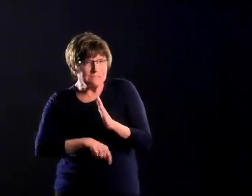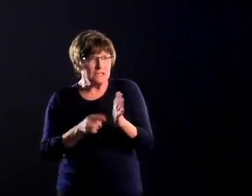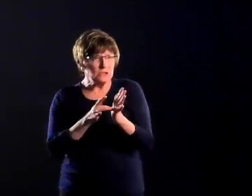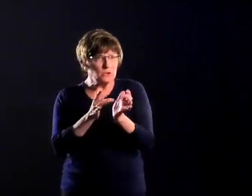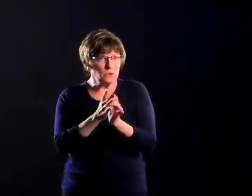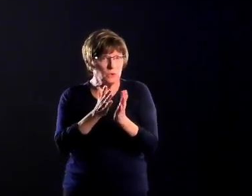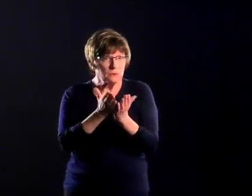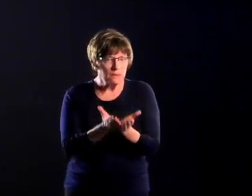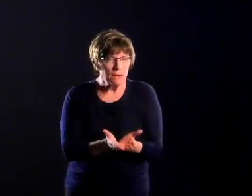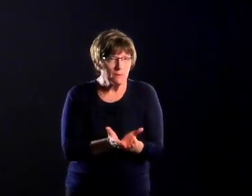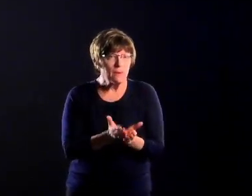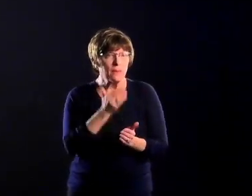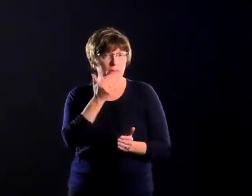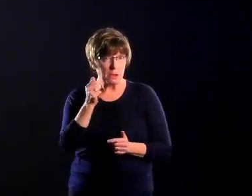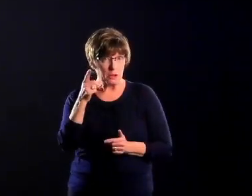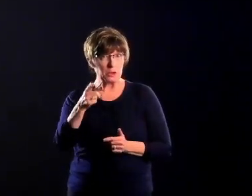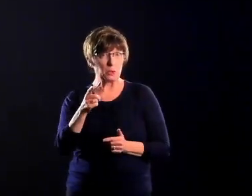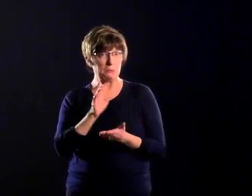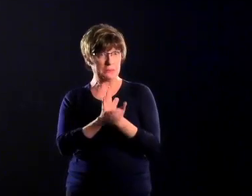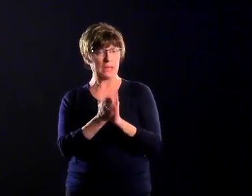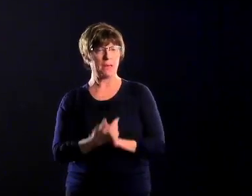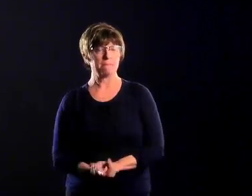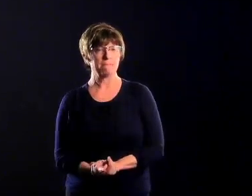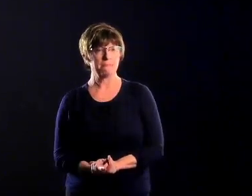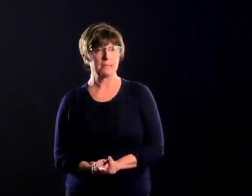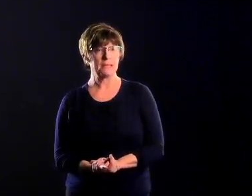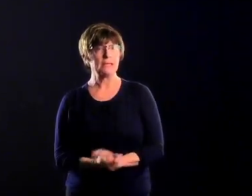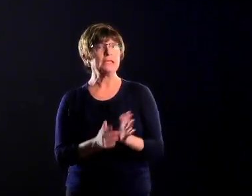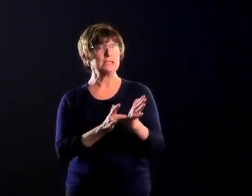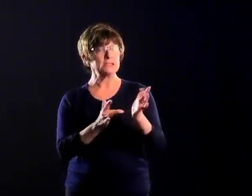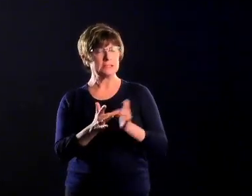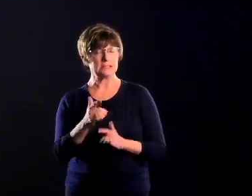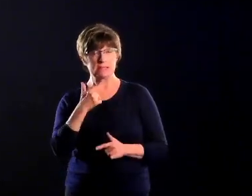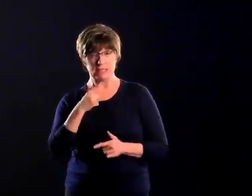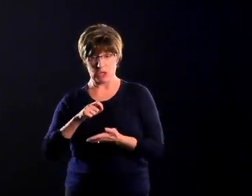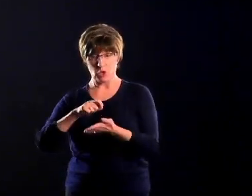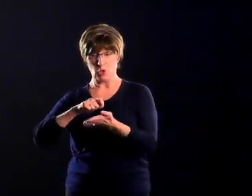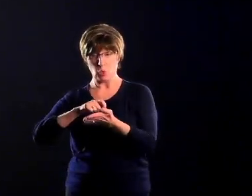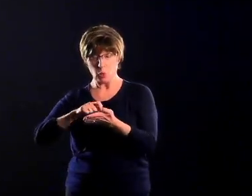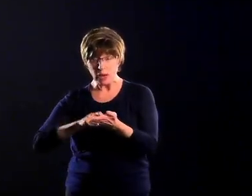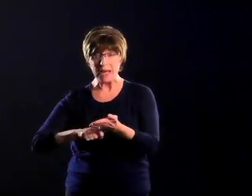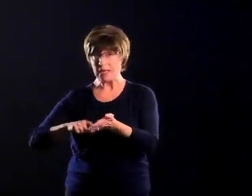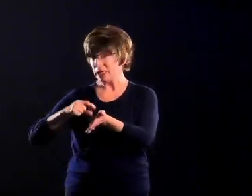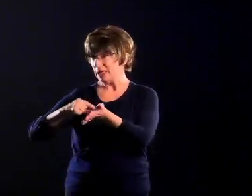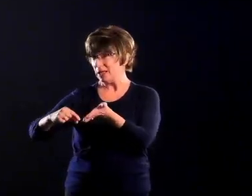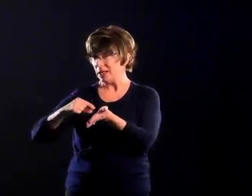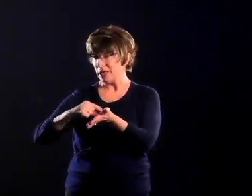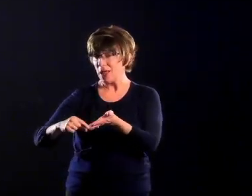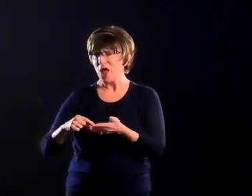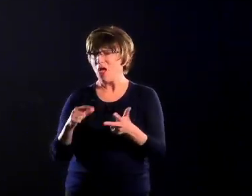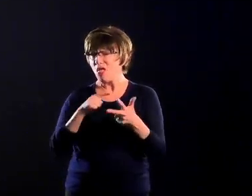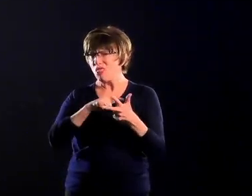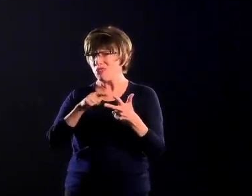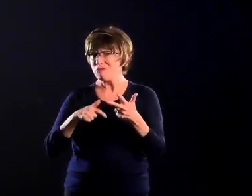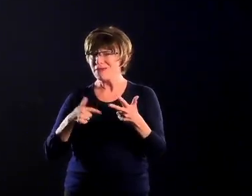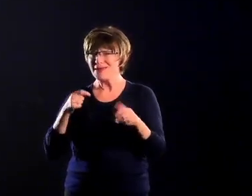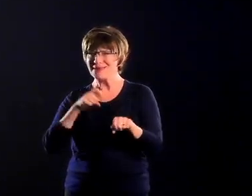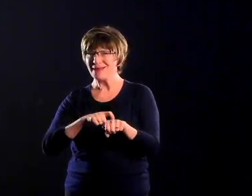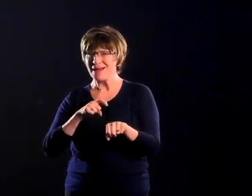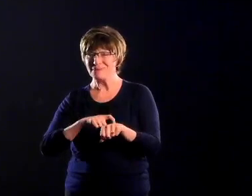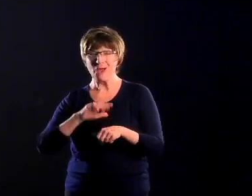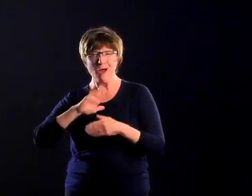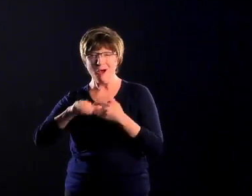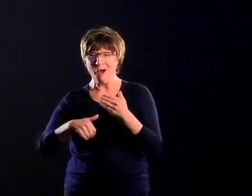be. And so Jesus said, it is written. It is written. It is written. On three occasions, on all three